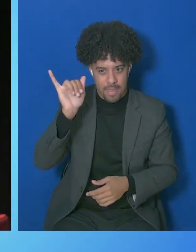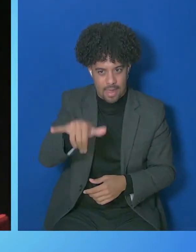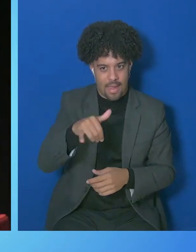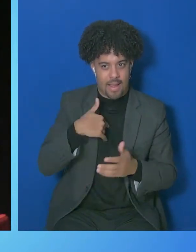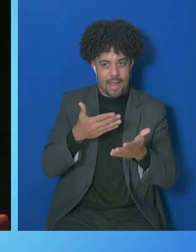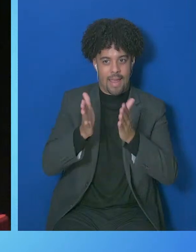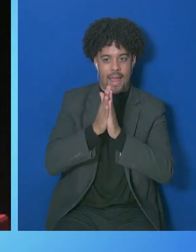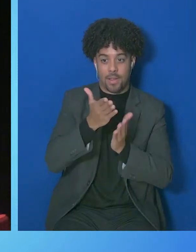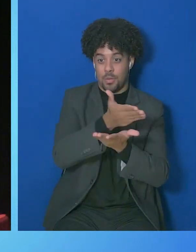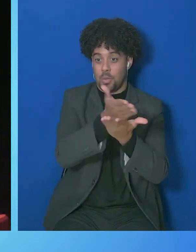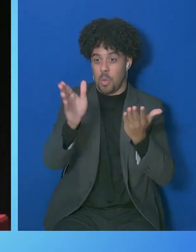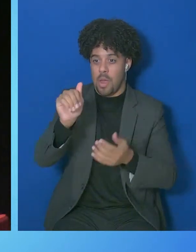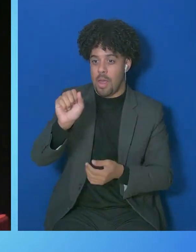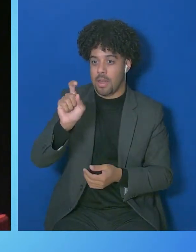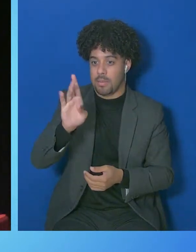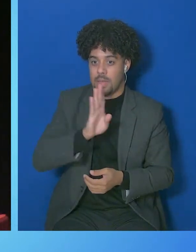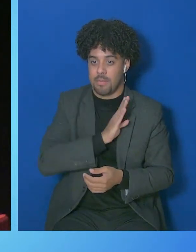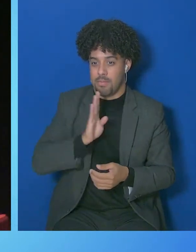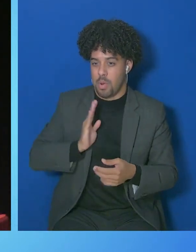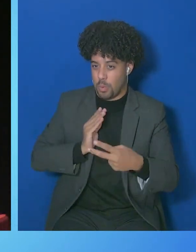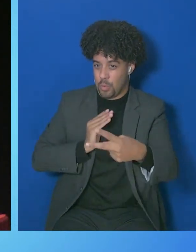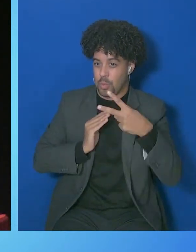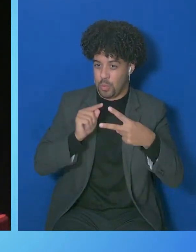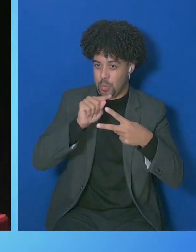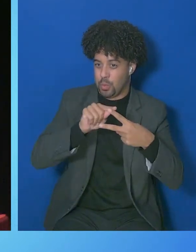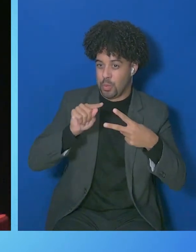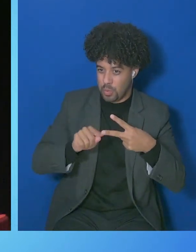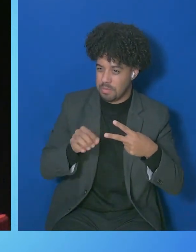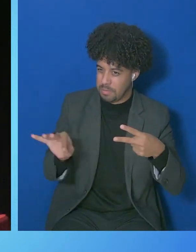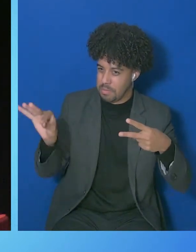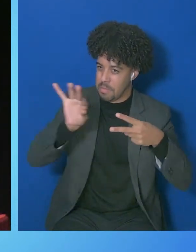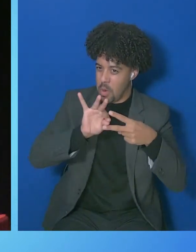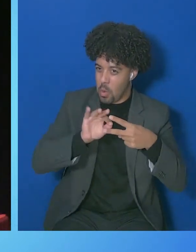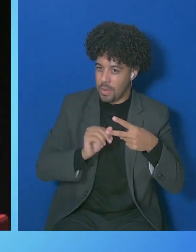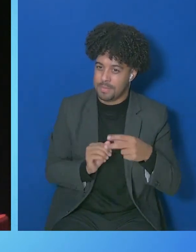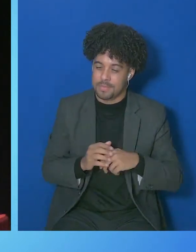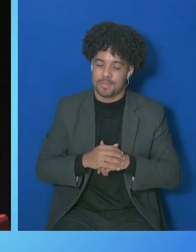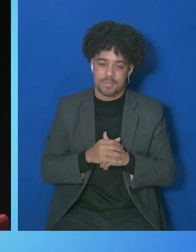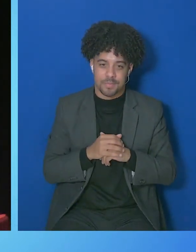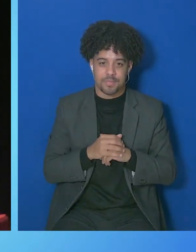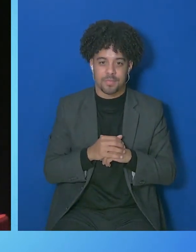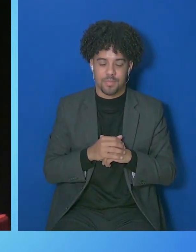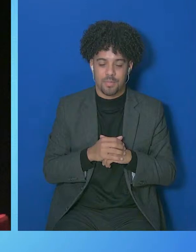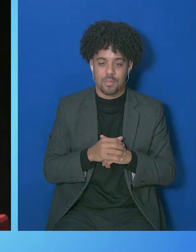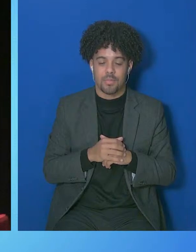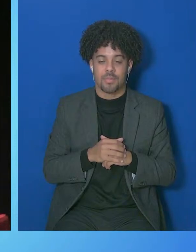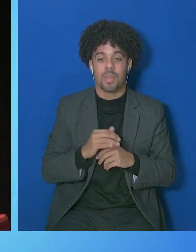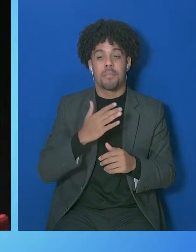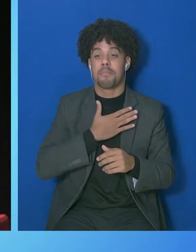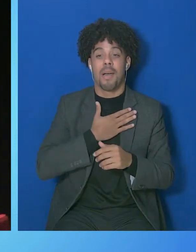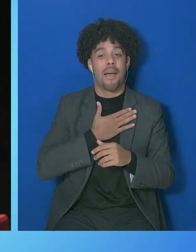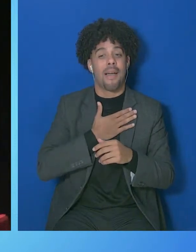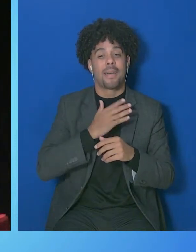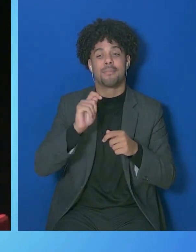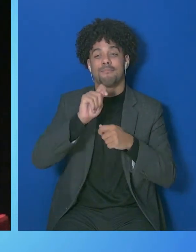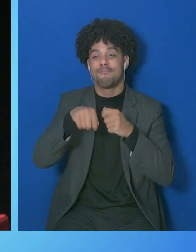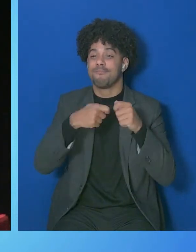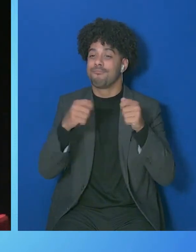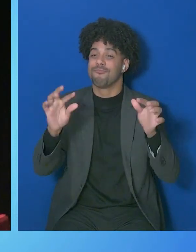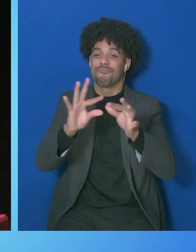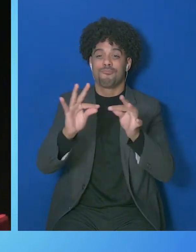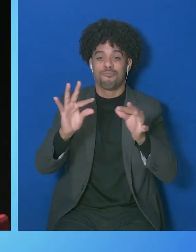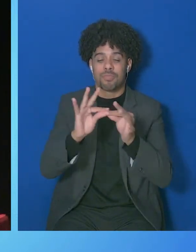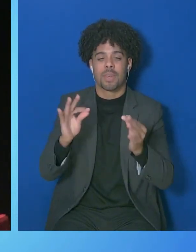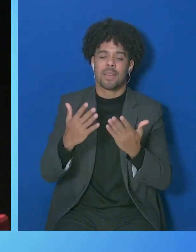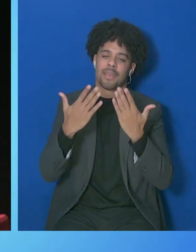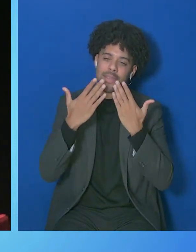And the last thing I will say is that I am very appreciative of your time and your commitment